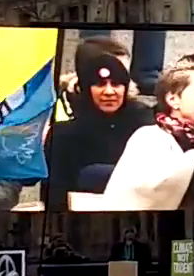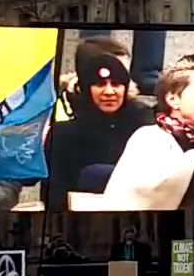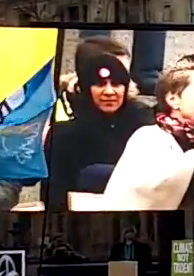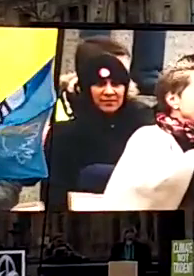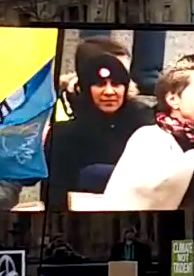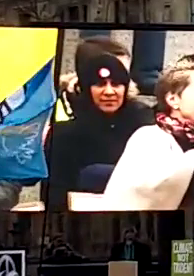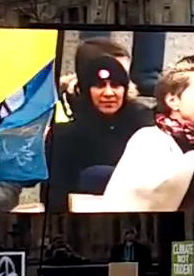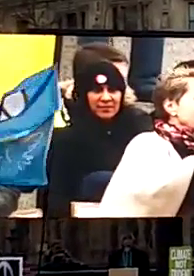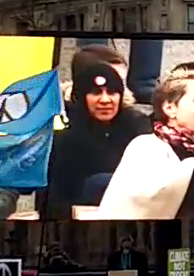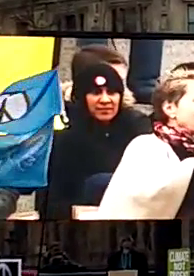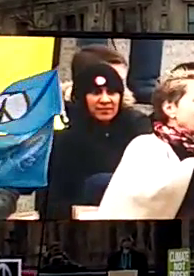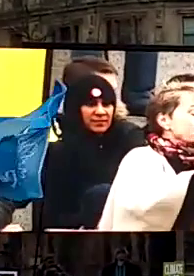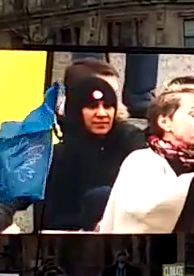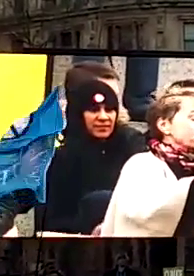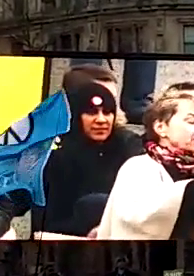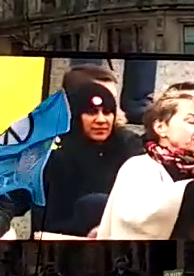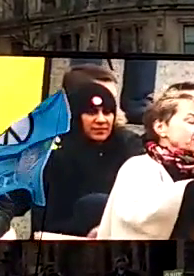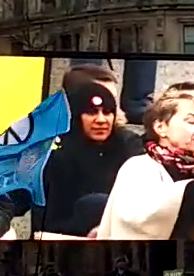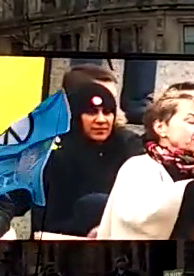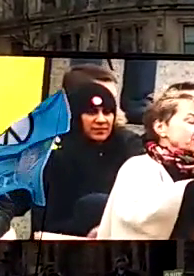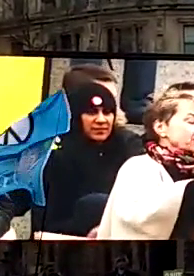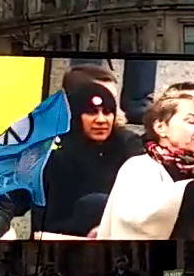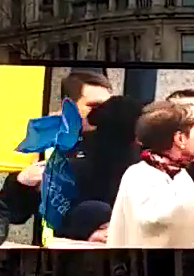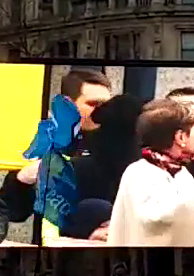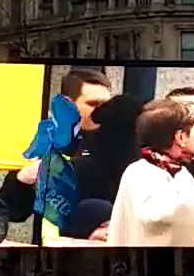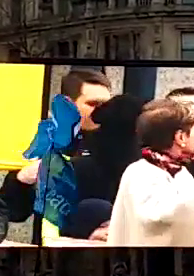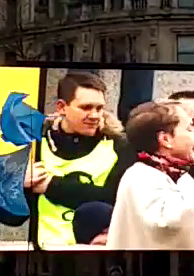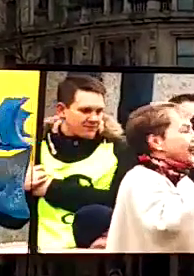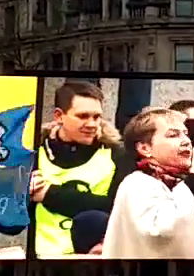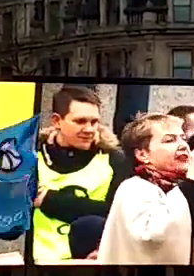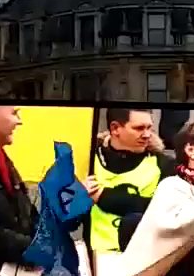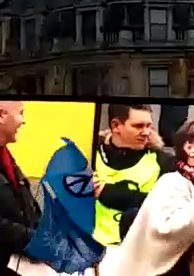Nagasi from the Buddhist community.